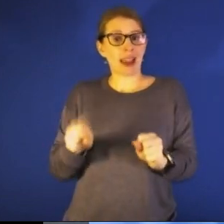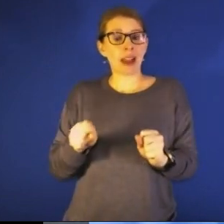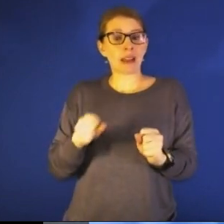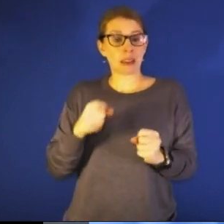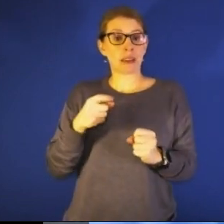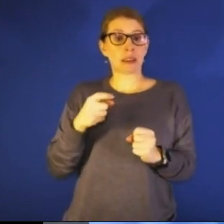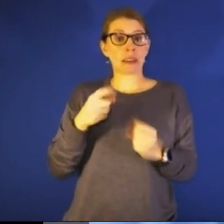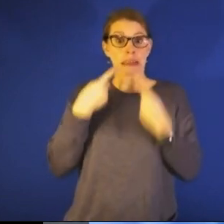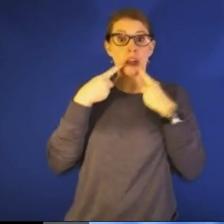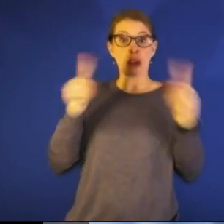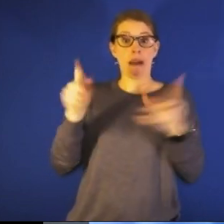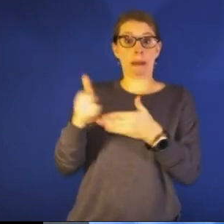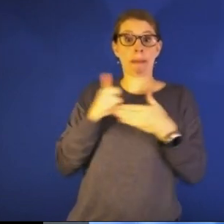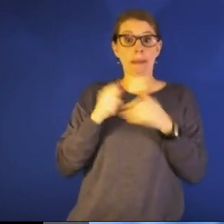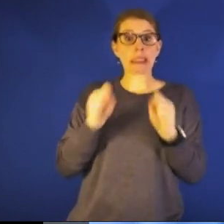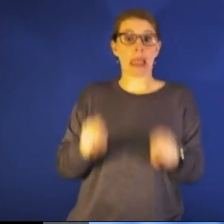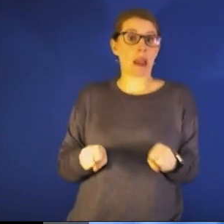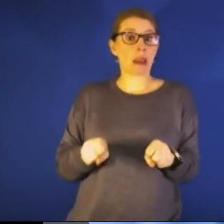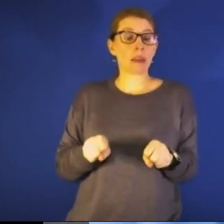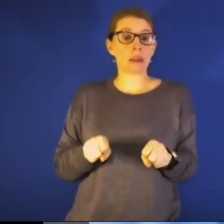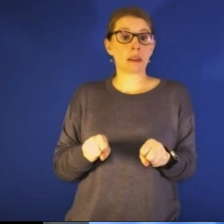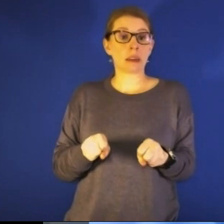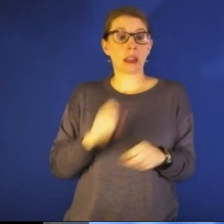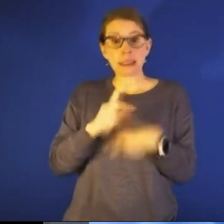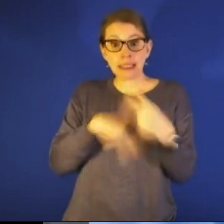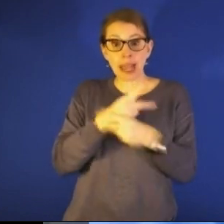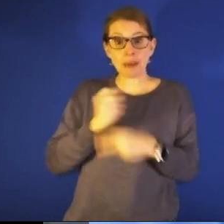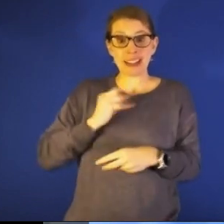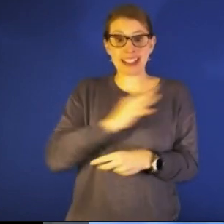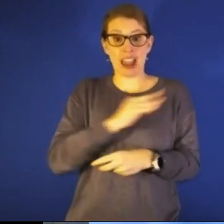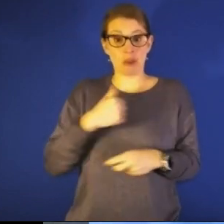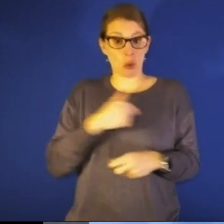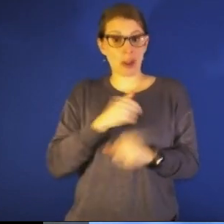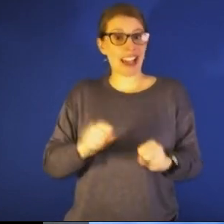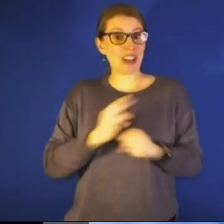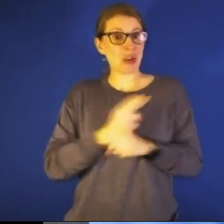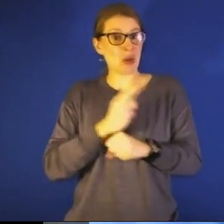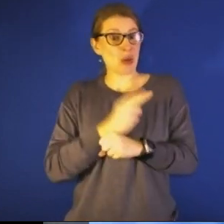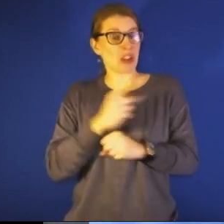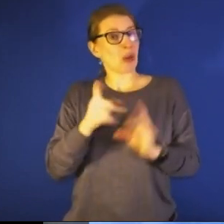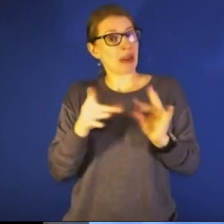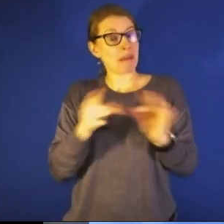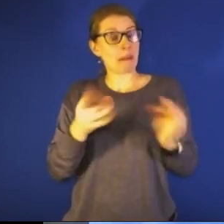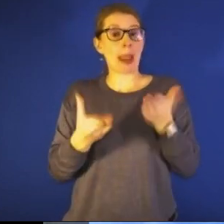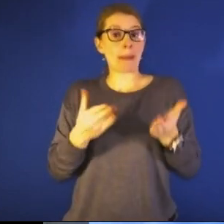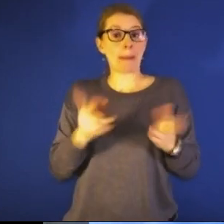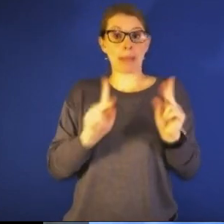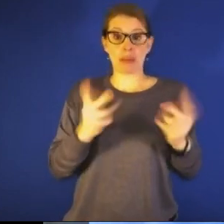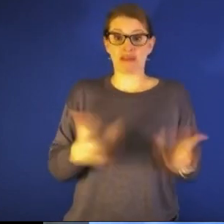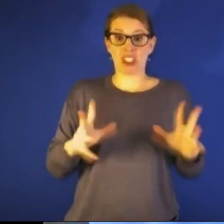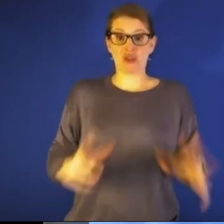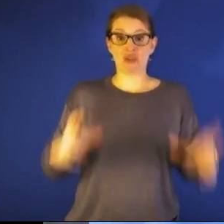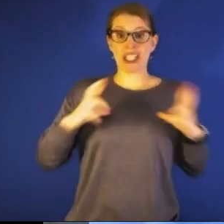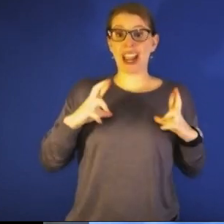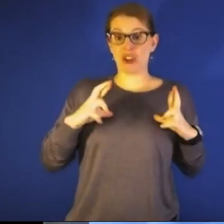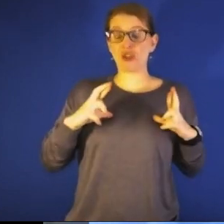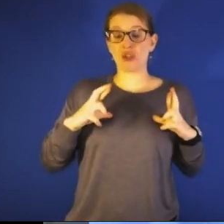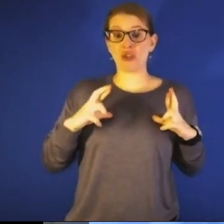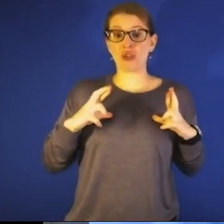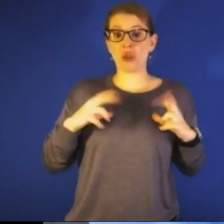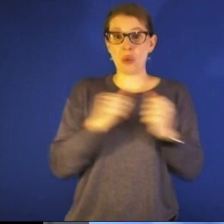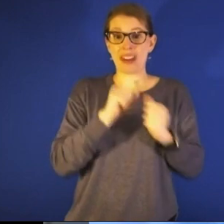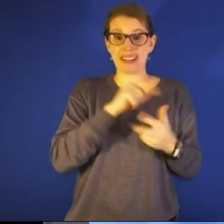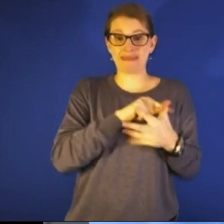declaration can help us as far as types of staff that we can use, as you mentioned, maybe retirees or folks like that.